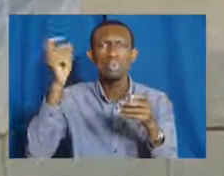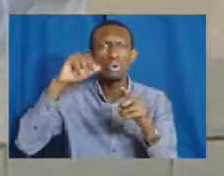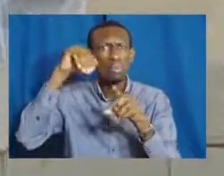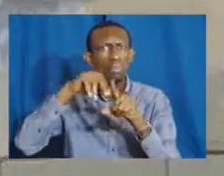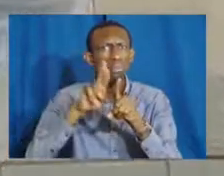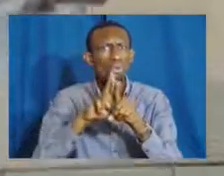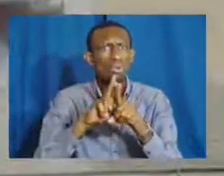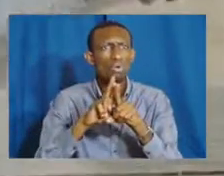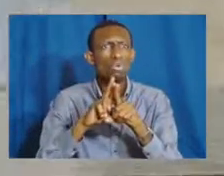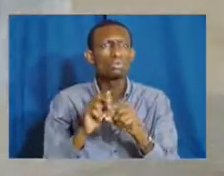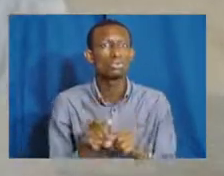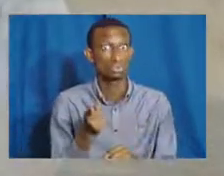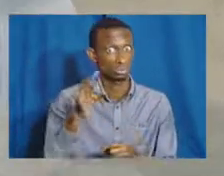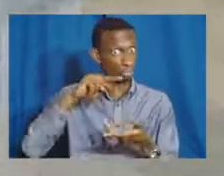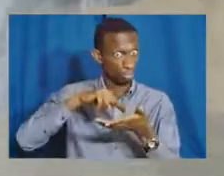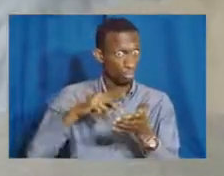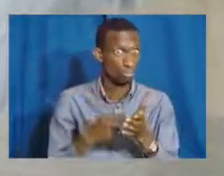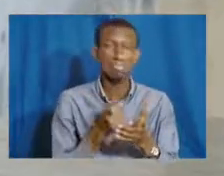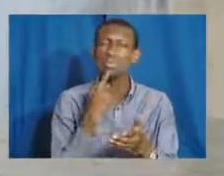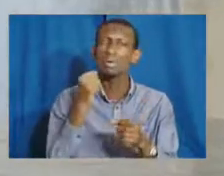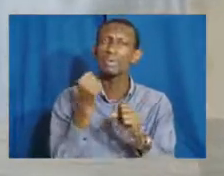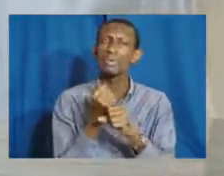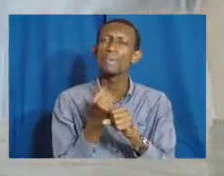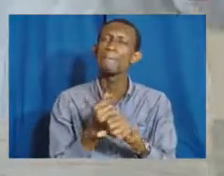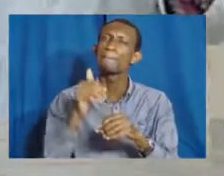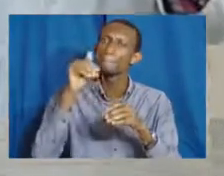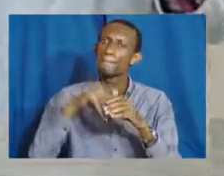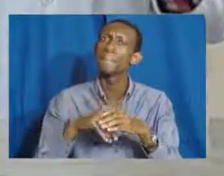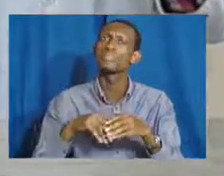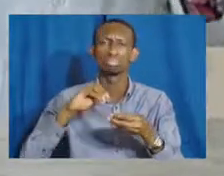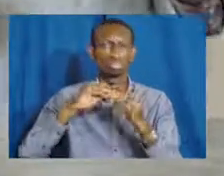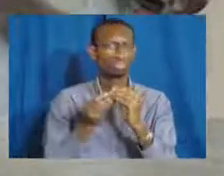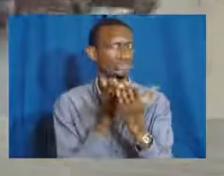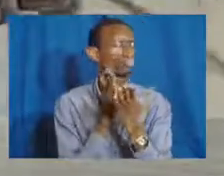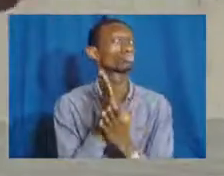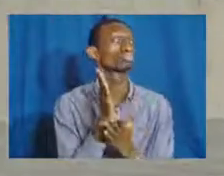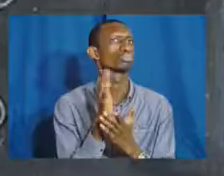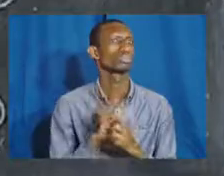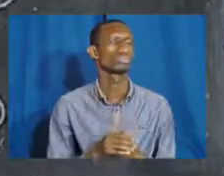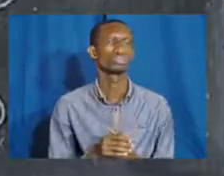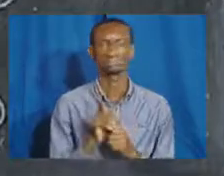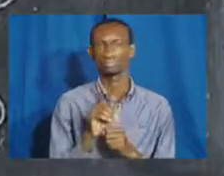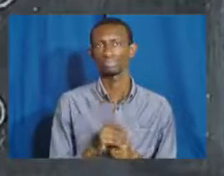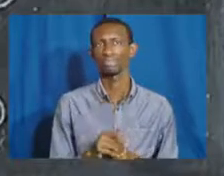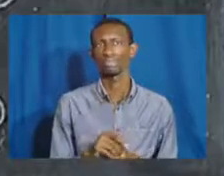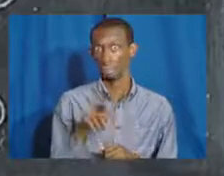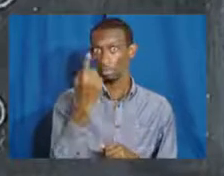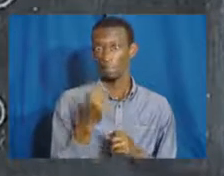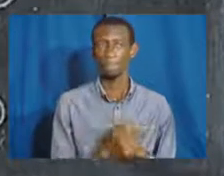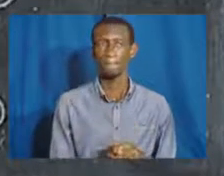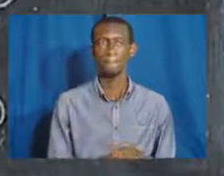error, it means you have to work in the set of real numbers. Then, number